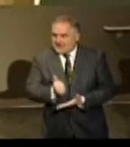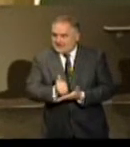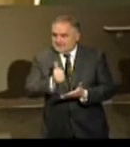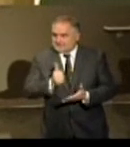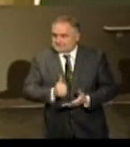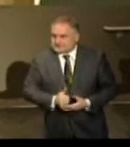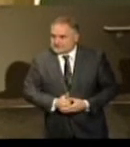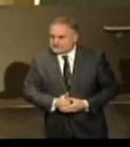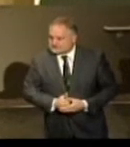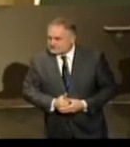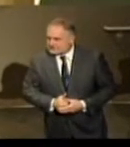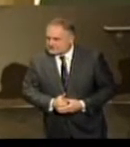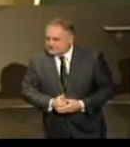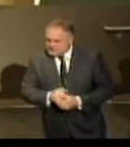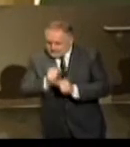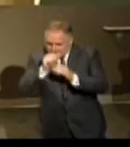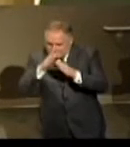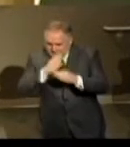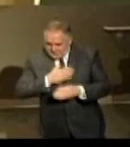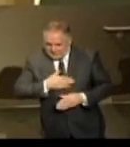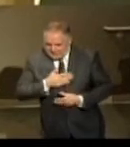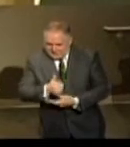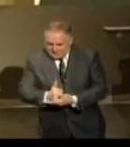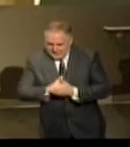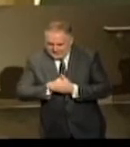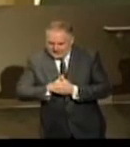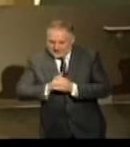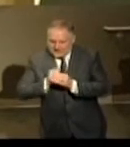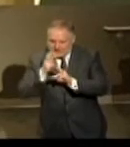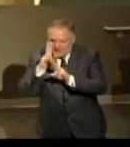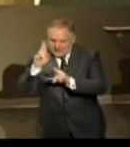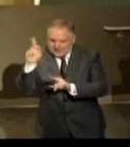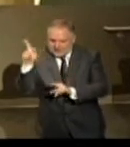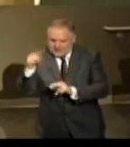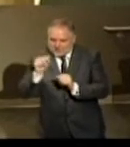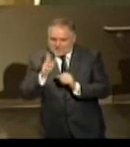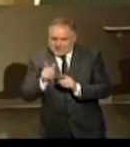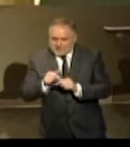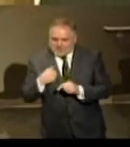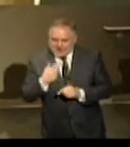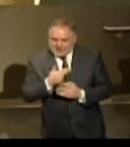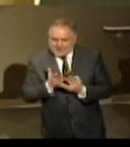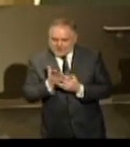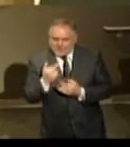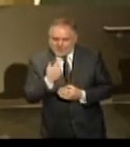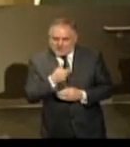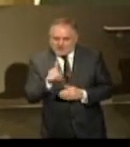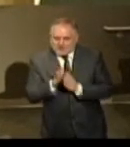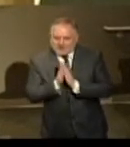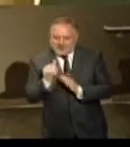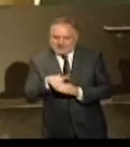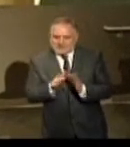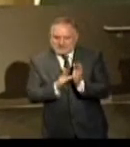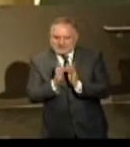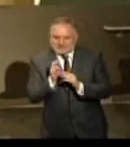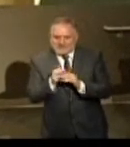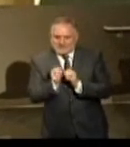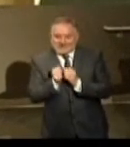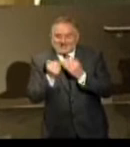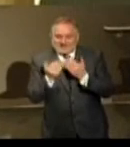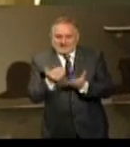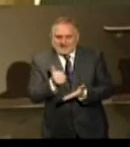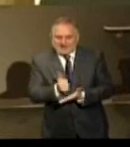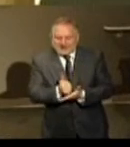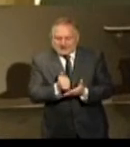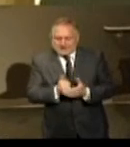Amen. Father, please help me now to honor you today. Speak to us and through us, I pray in Jesus' name with thanksgiving.